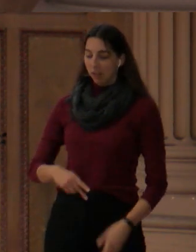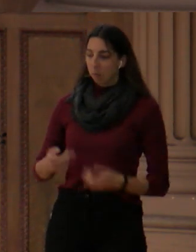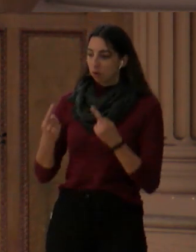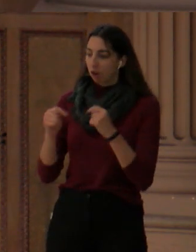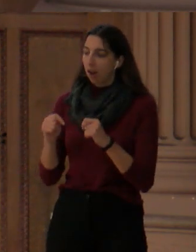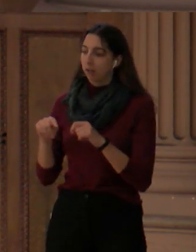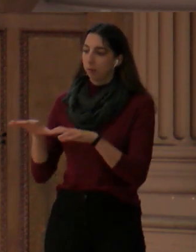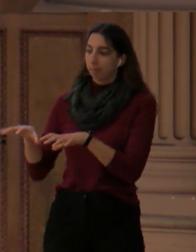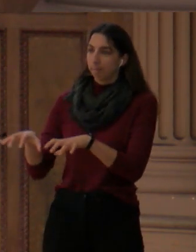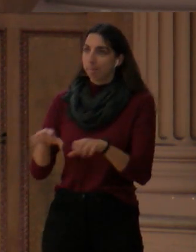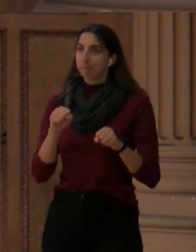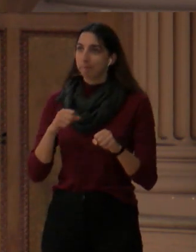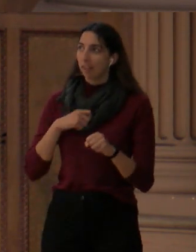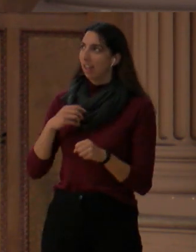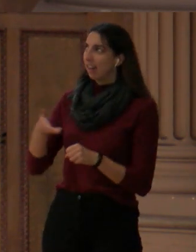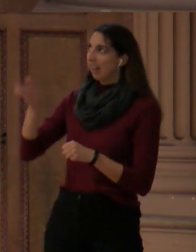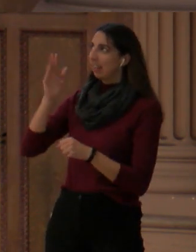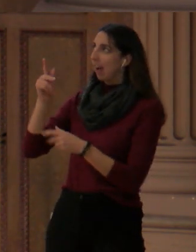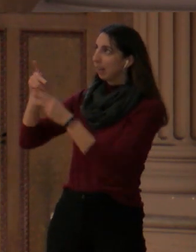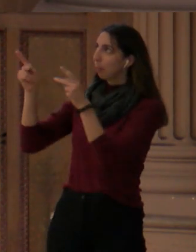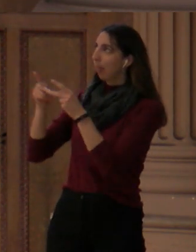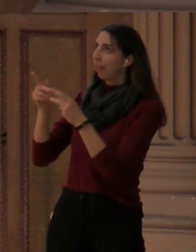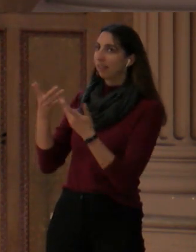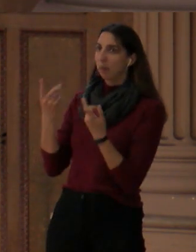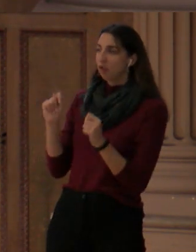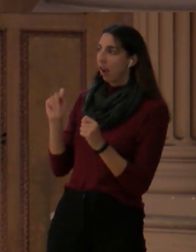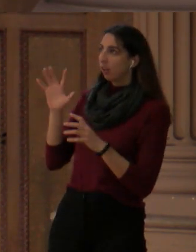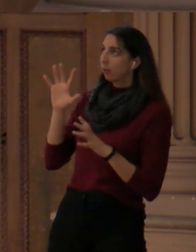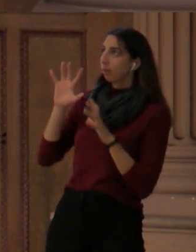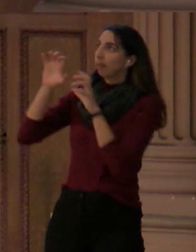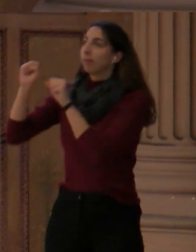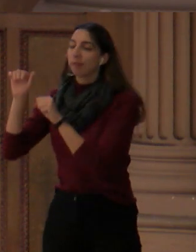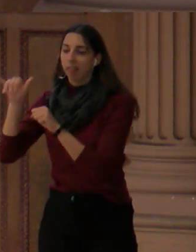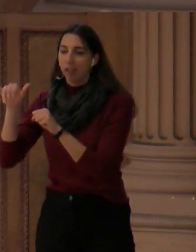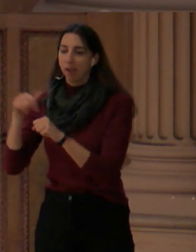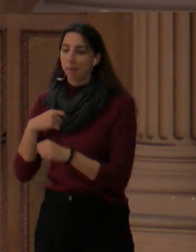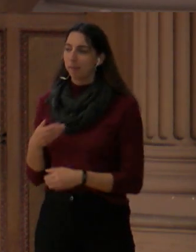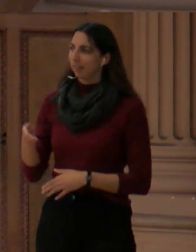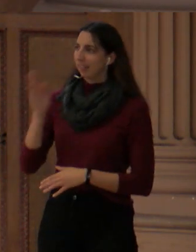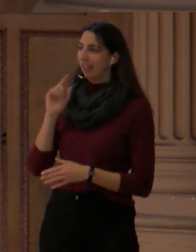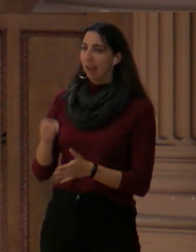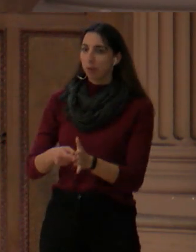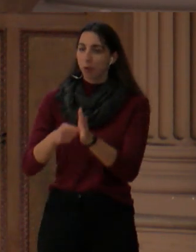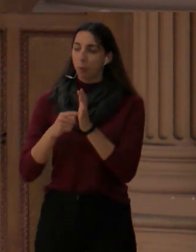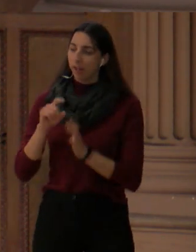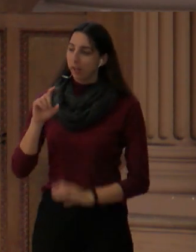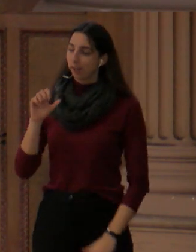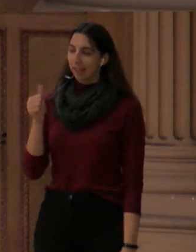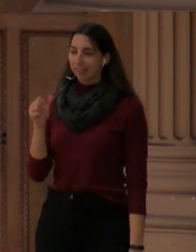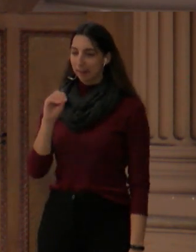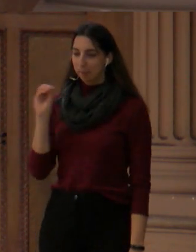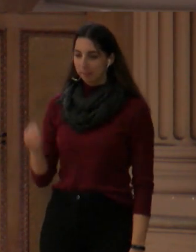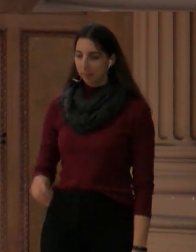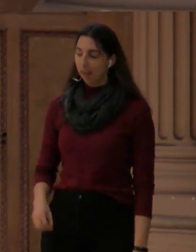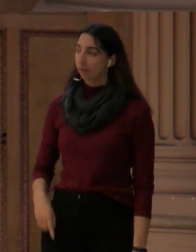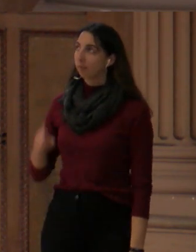take the place of God because God demanded that they give 10%. God demanded that they give a tithe.